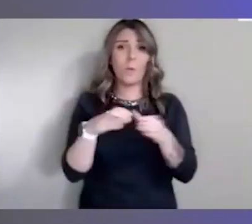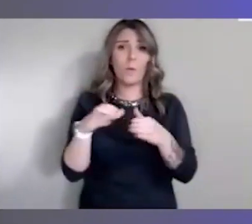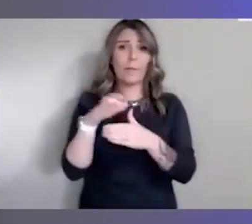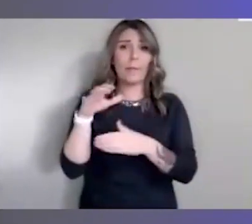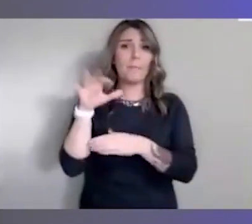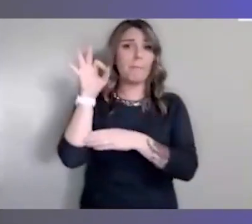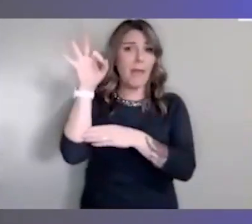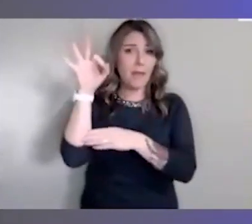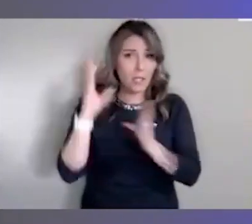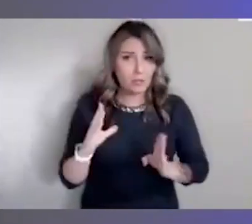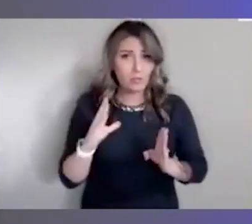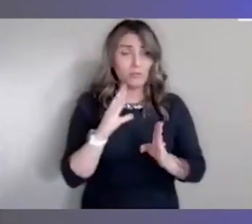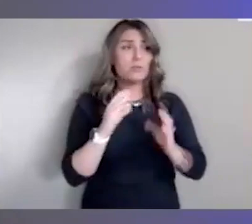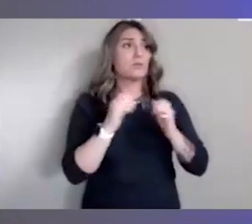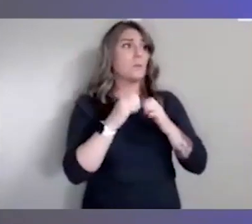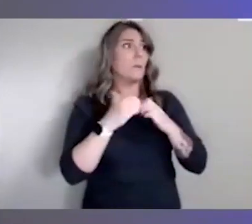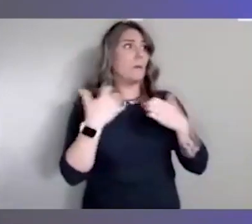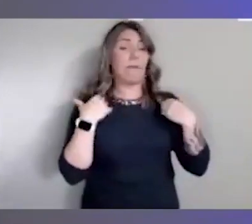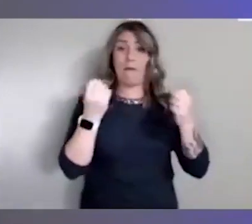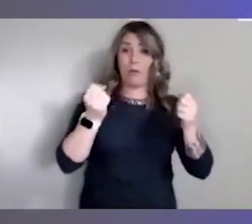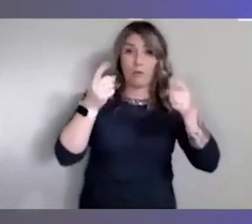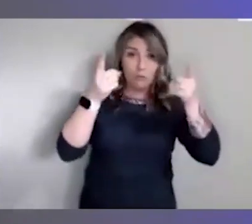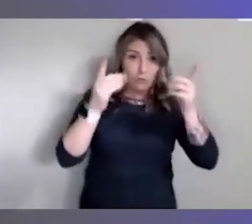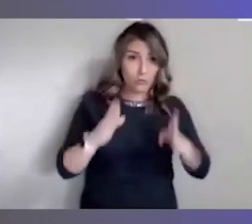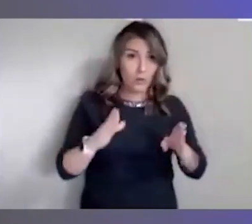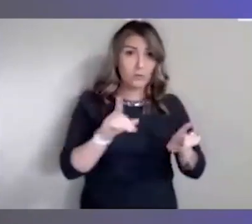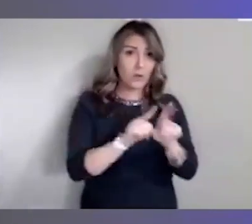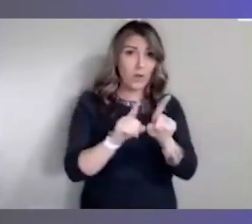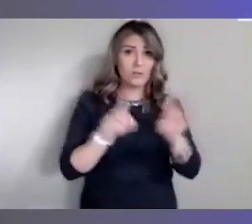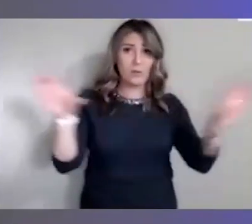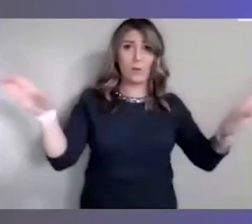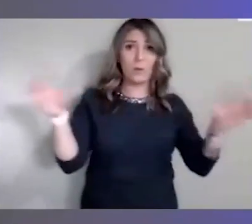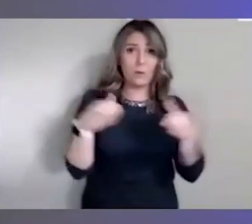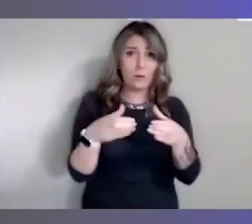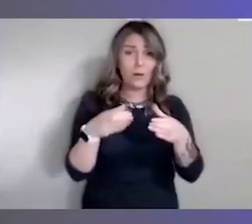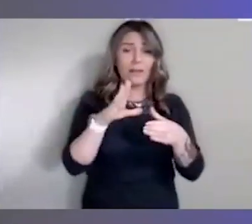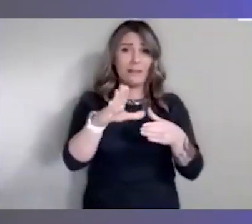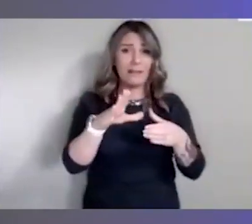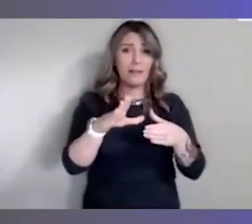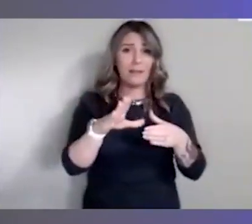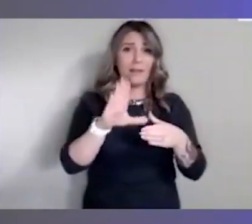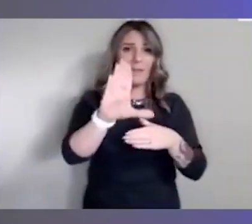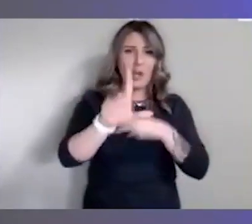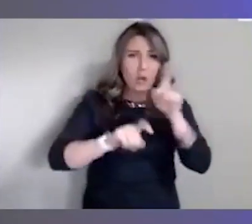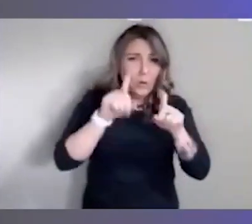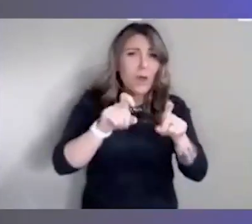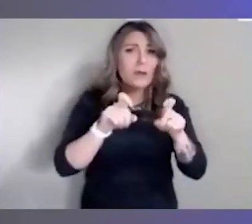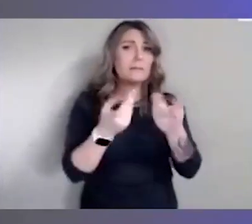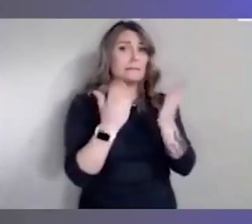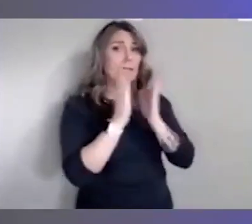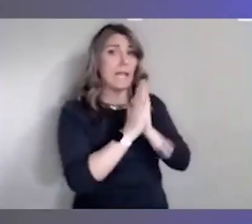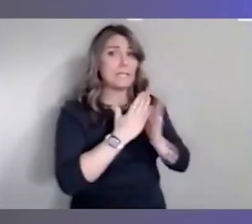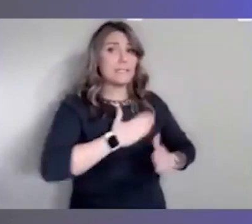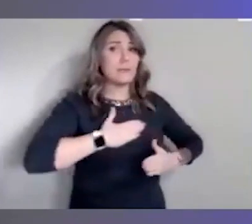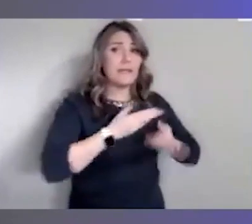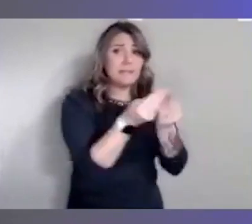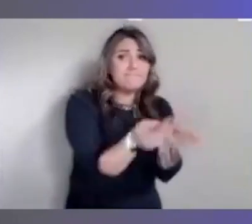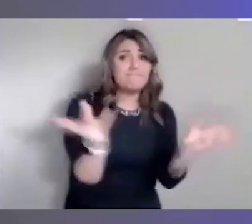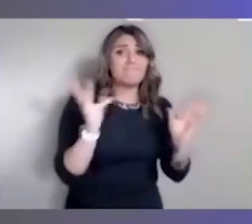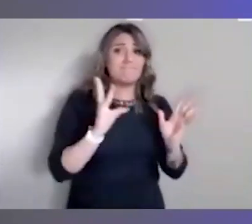health director and took their questions and asked them to please take the message out to their